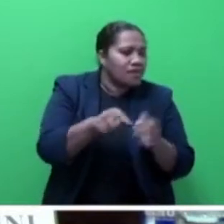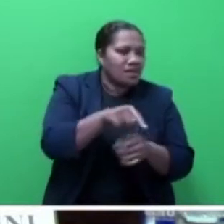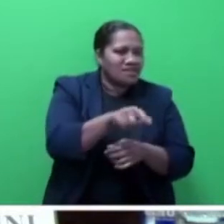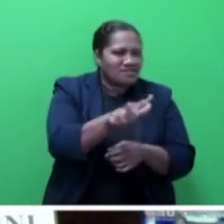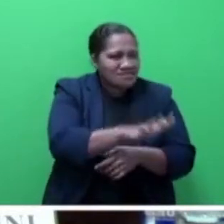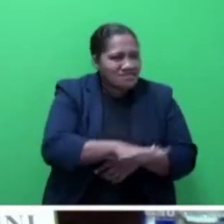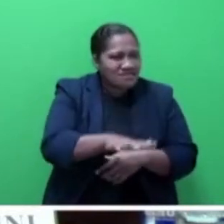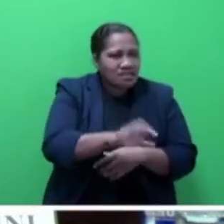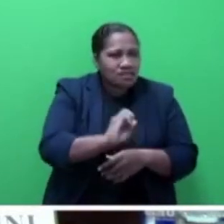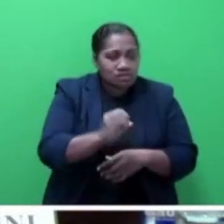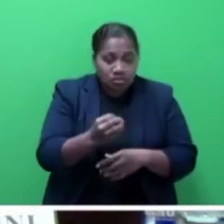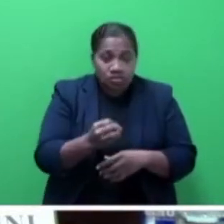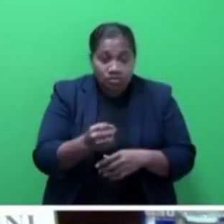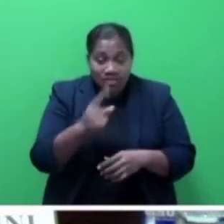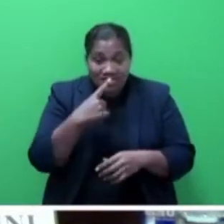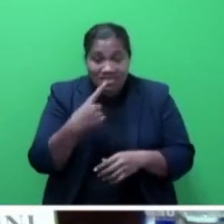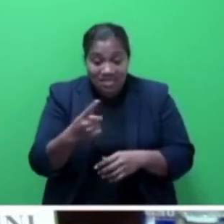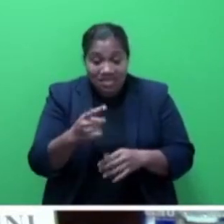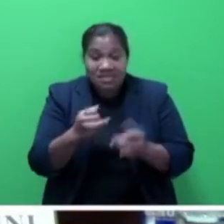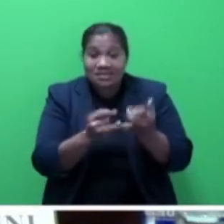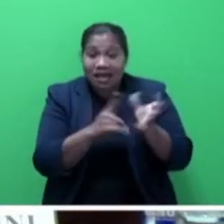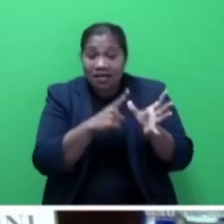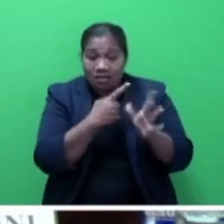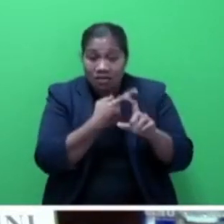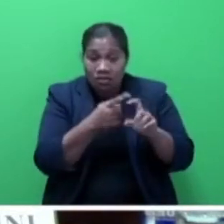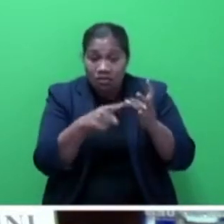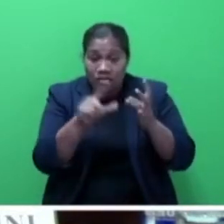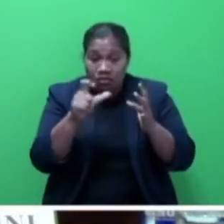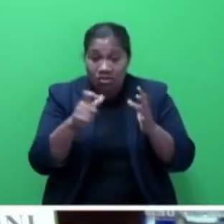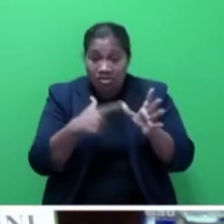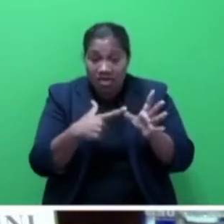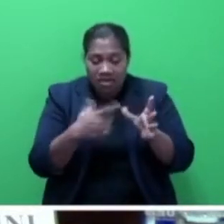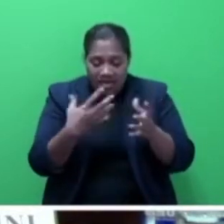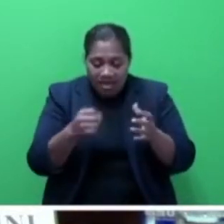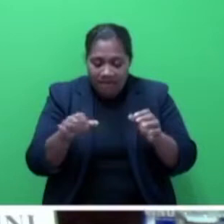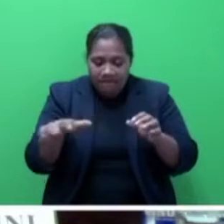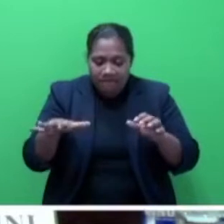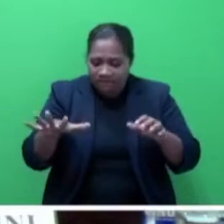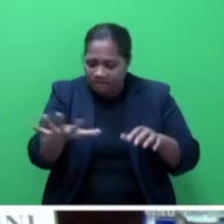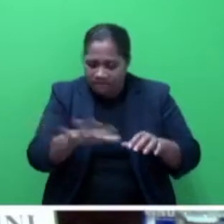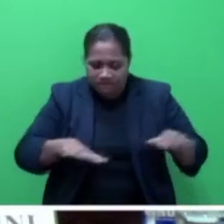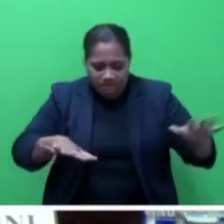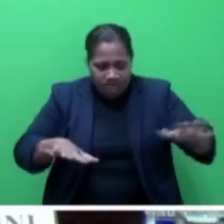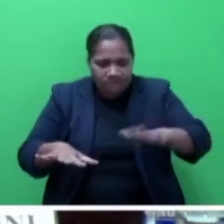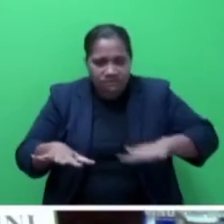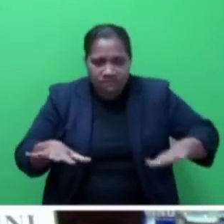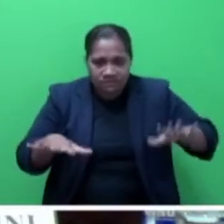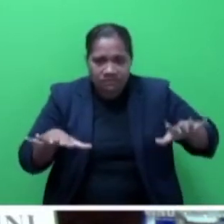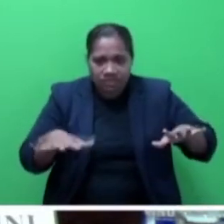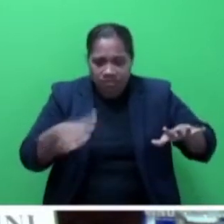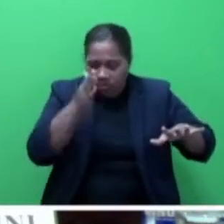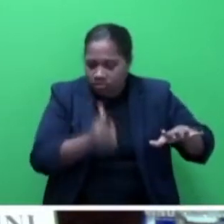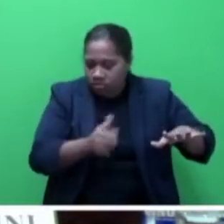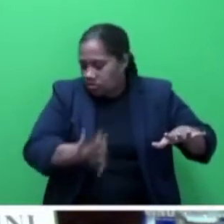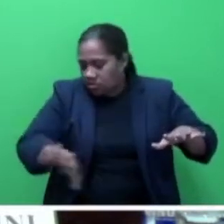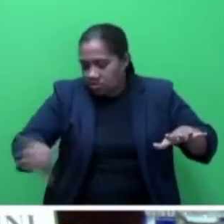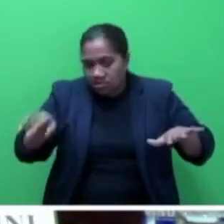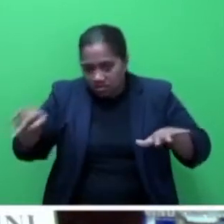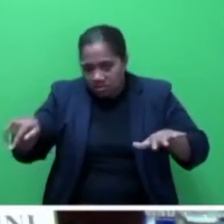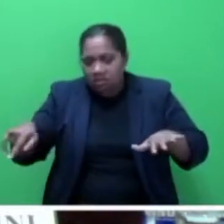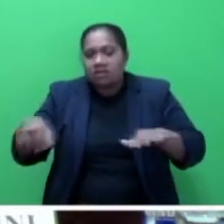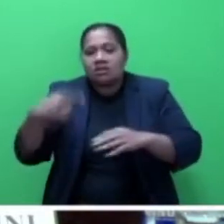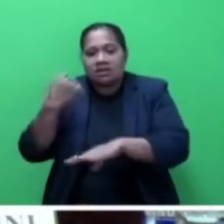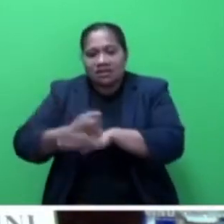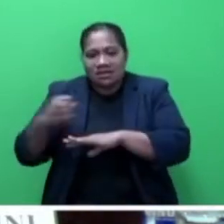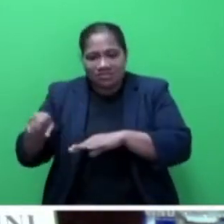say Sakoca is into 2 parts. And the reason why we did not acquire the other part of Sakoca is